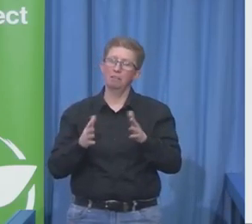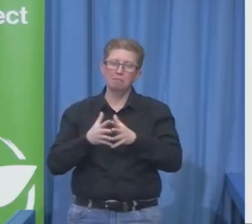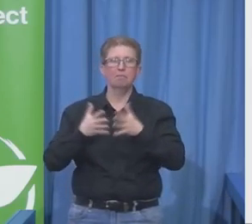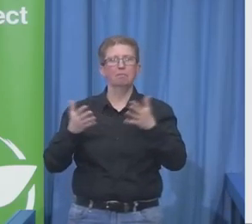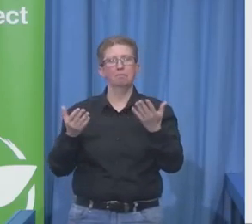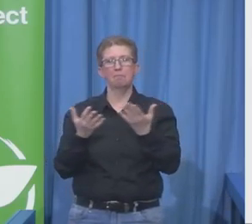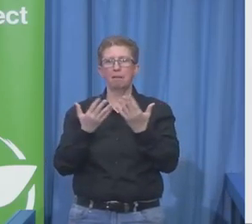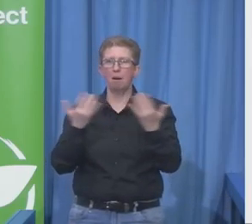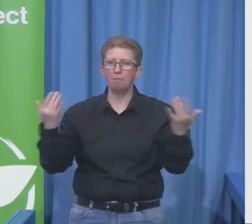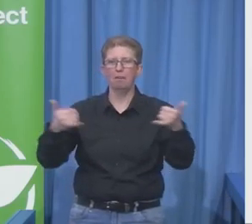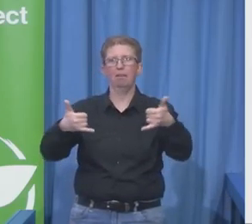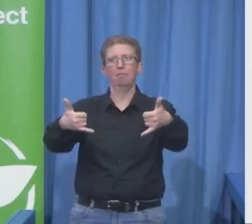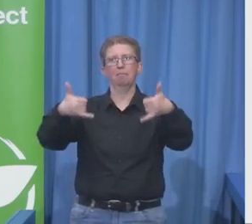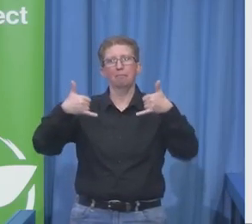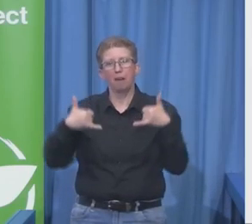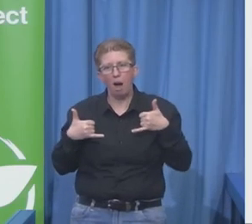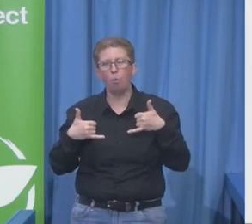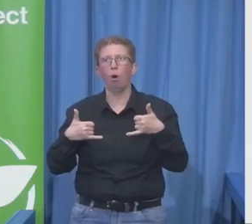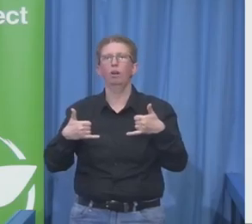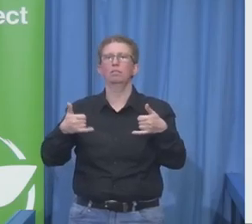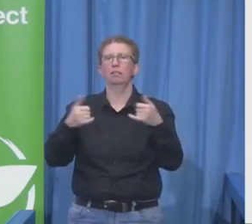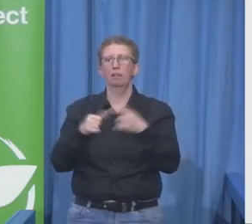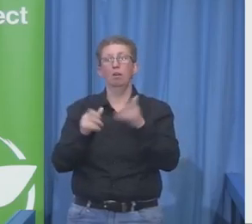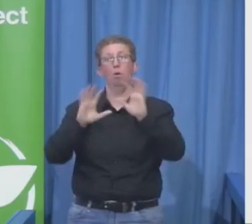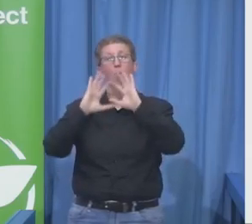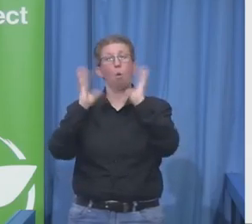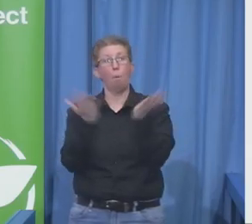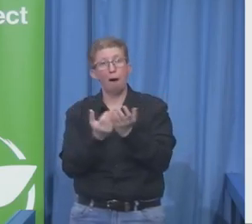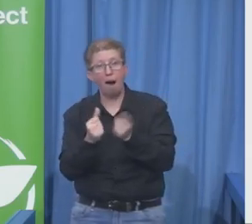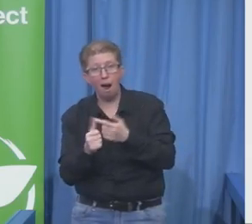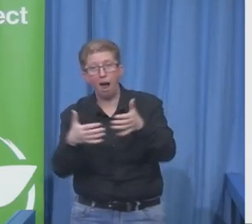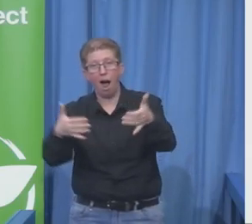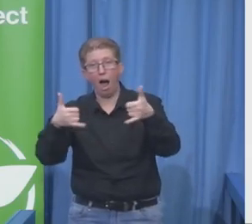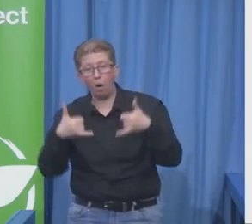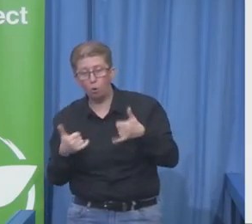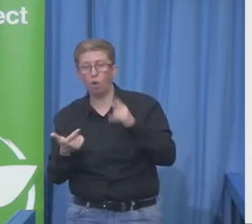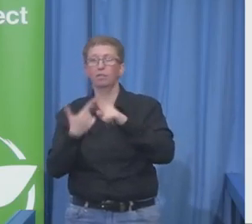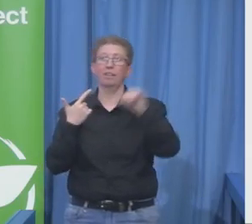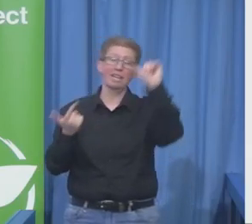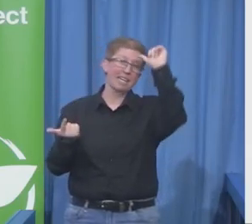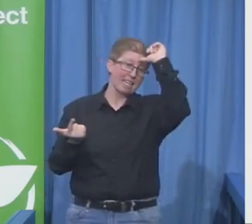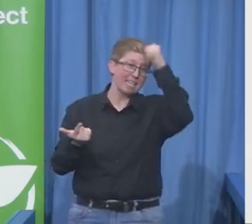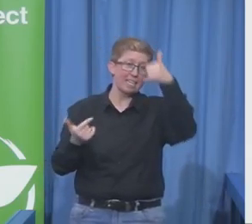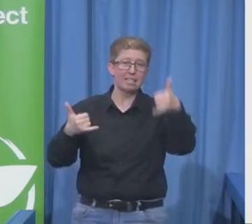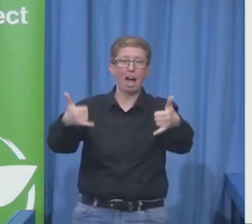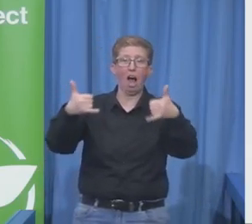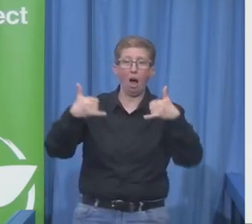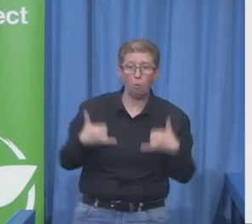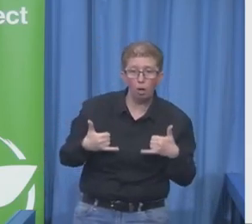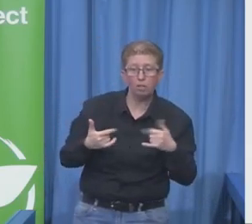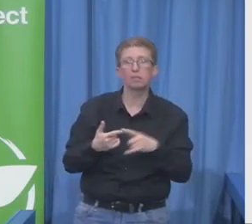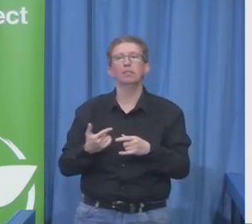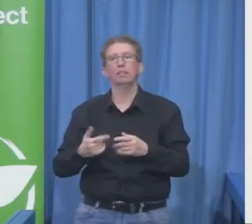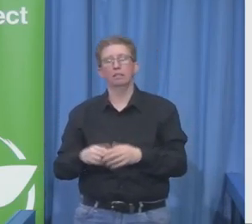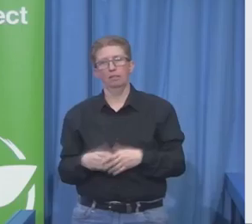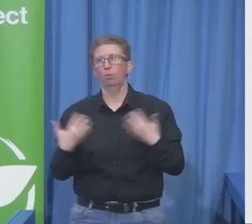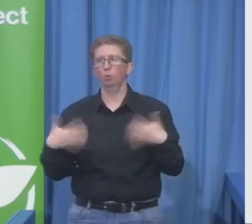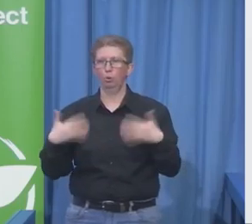globally and in India, and that's really it from my side. Thank you.